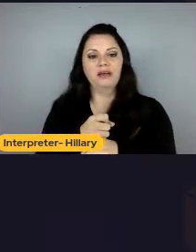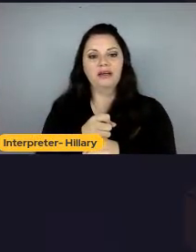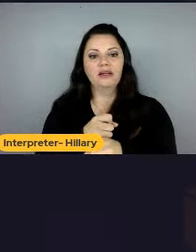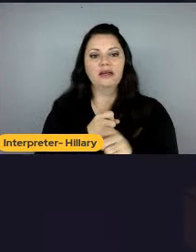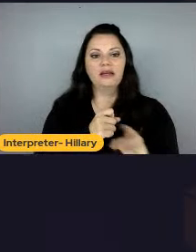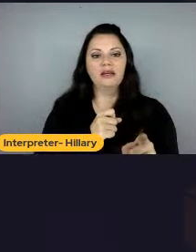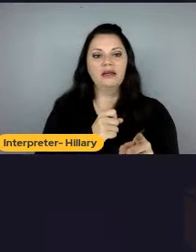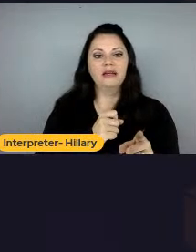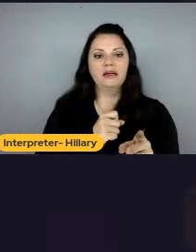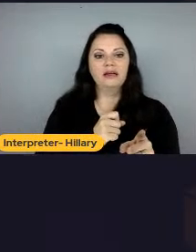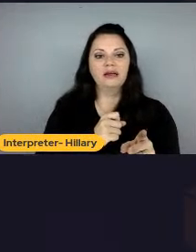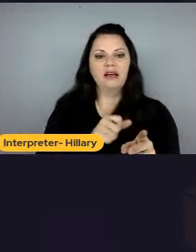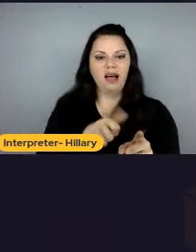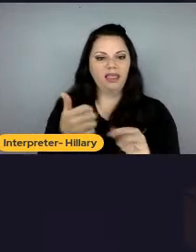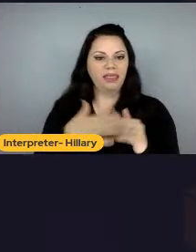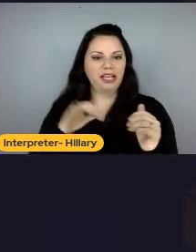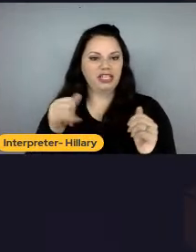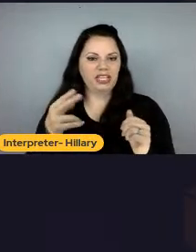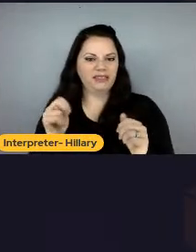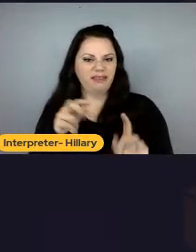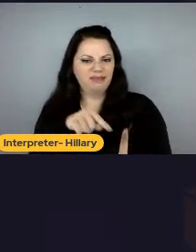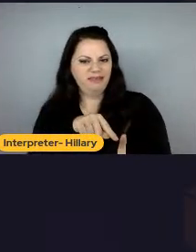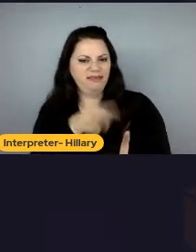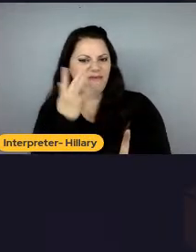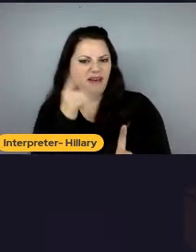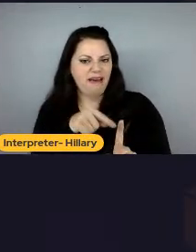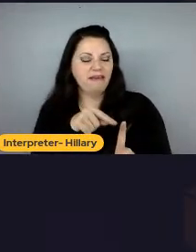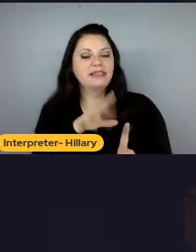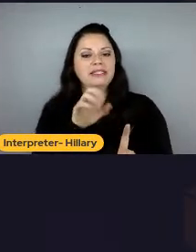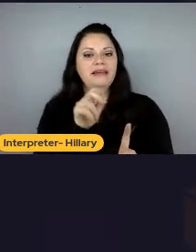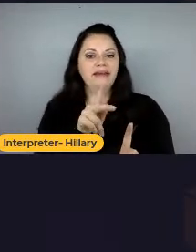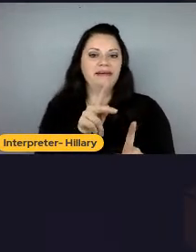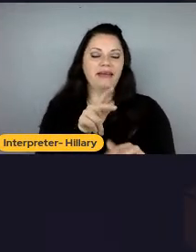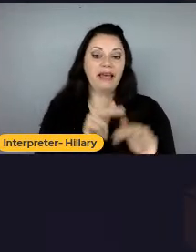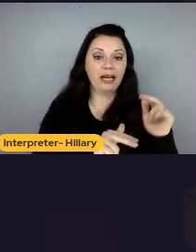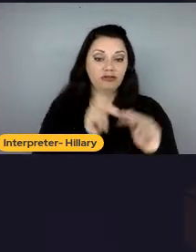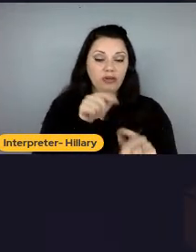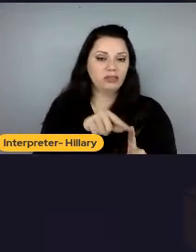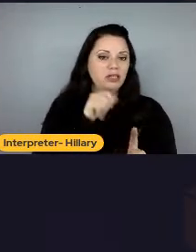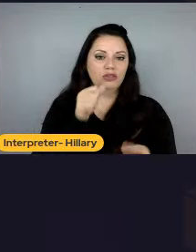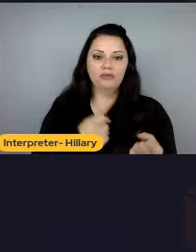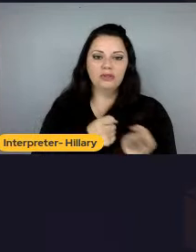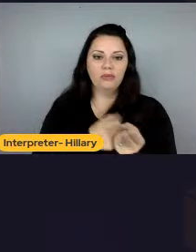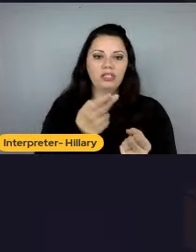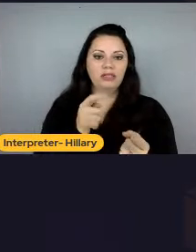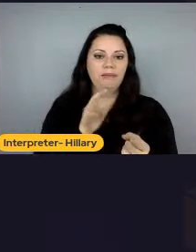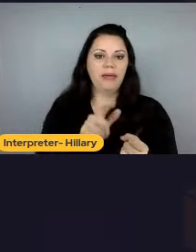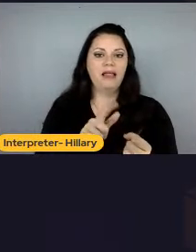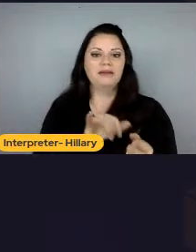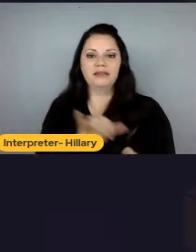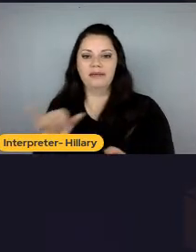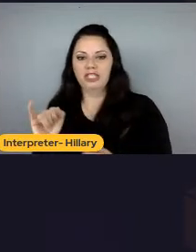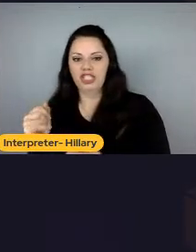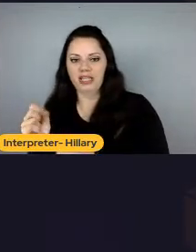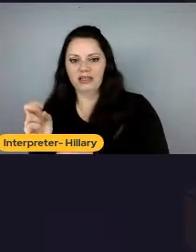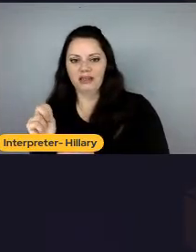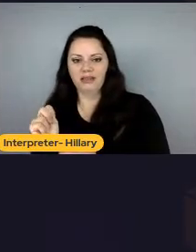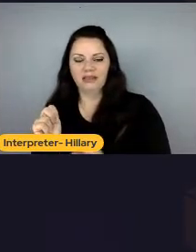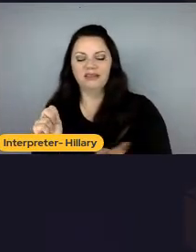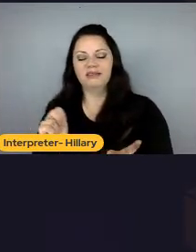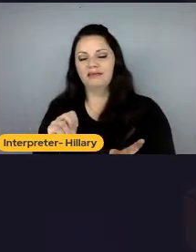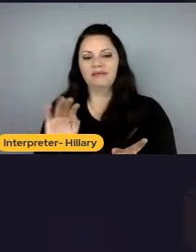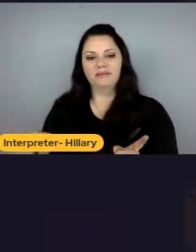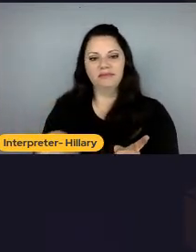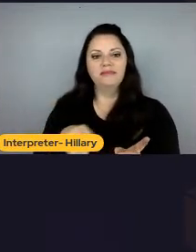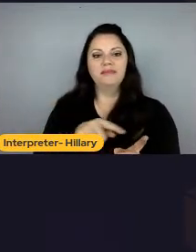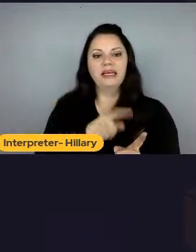one. And for some reason, CDK CloudFormation construct don't support YAML as well as JSON. So feel free to flip them to